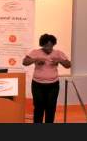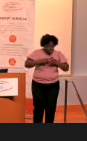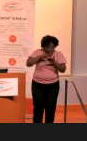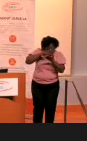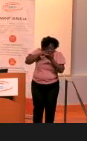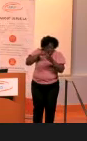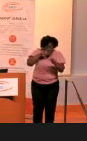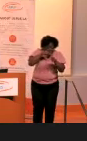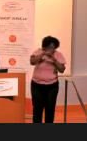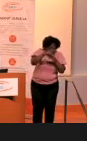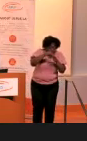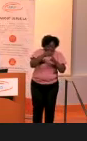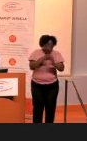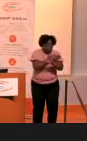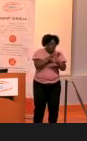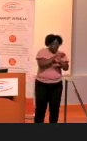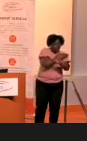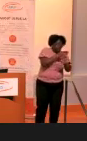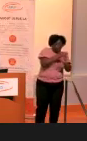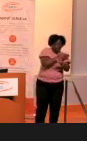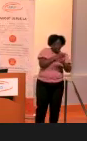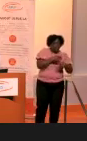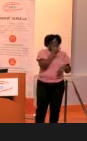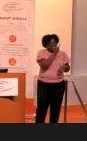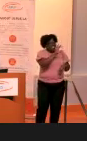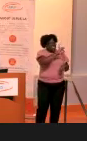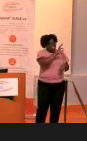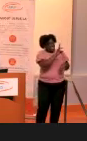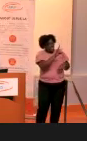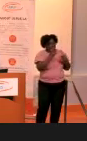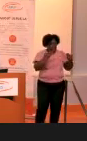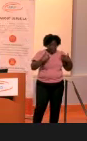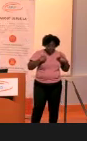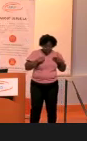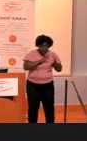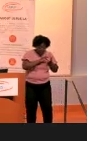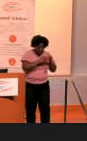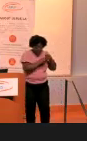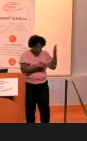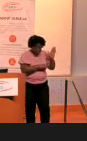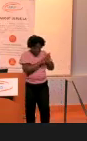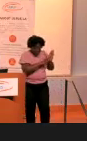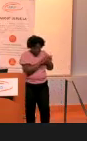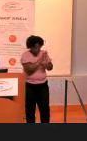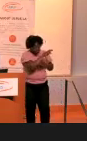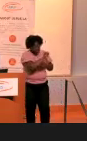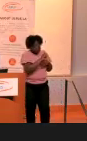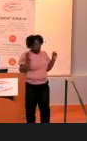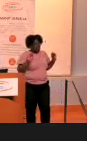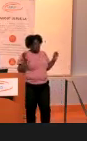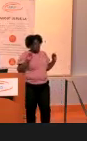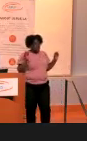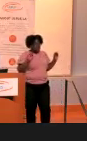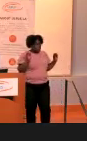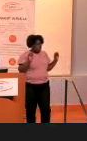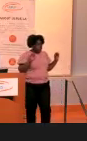this is prior to starting fellowship in 1986, there were no drugs that were in development for lupus.